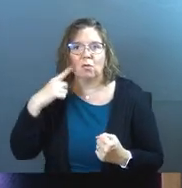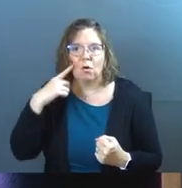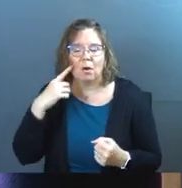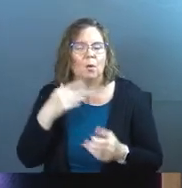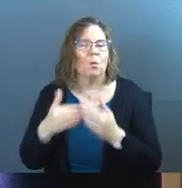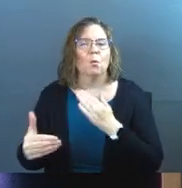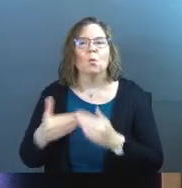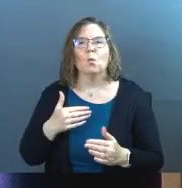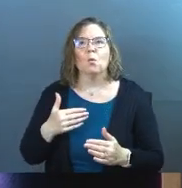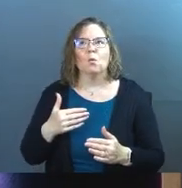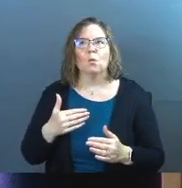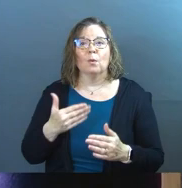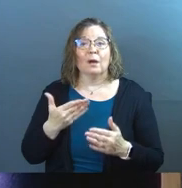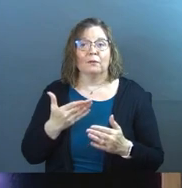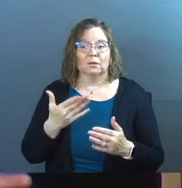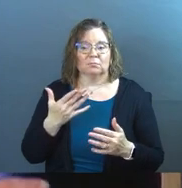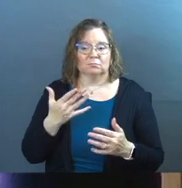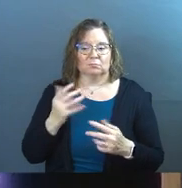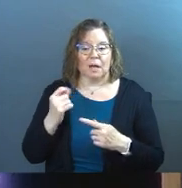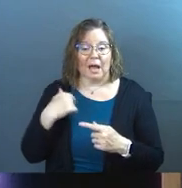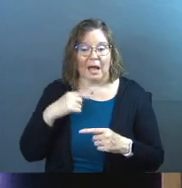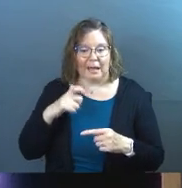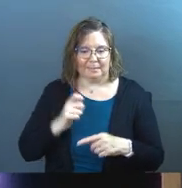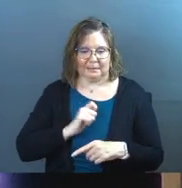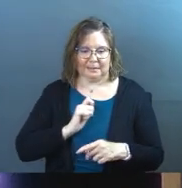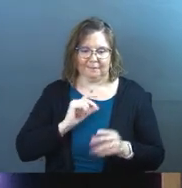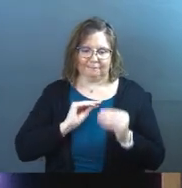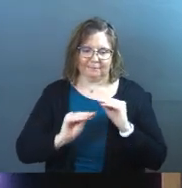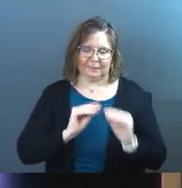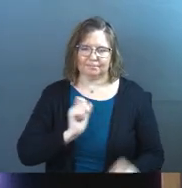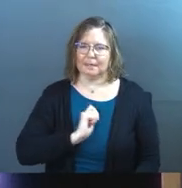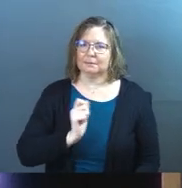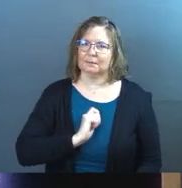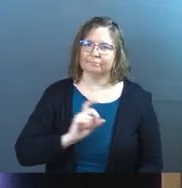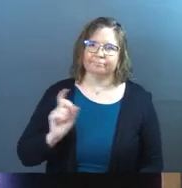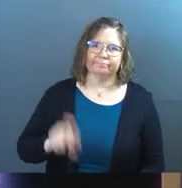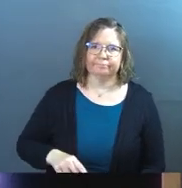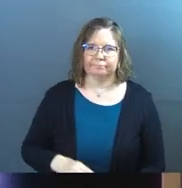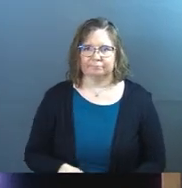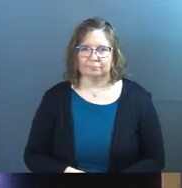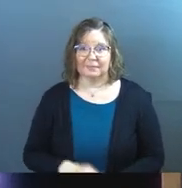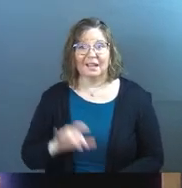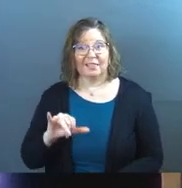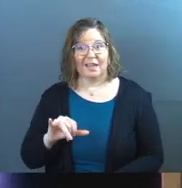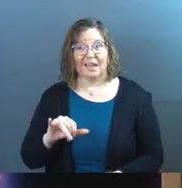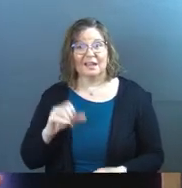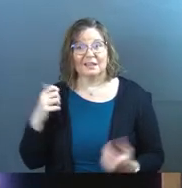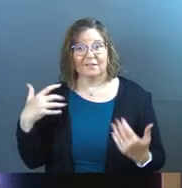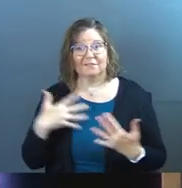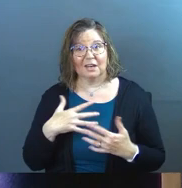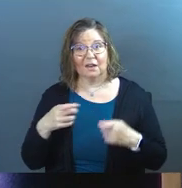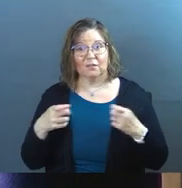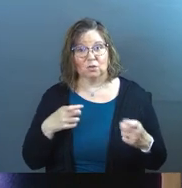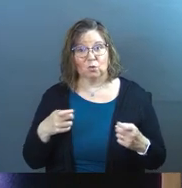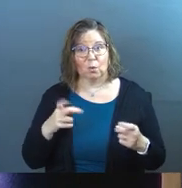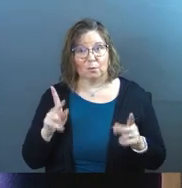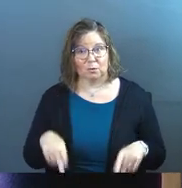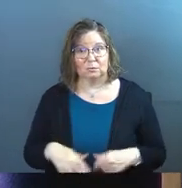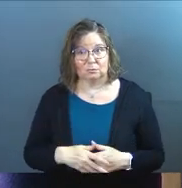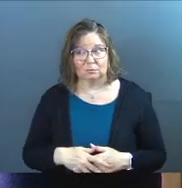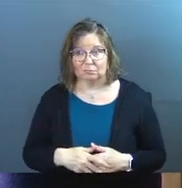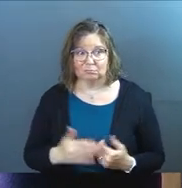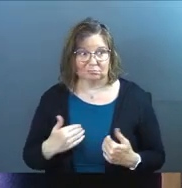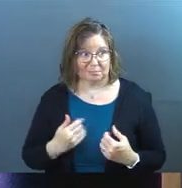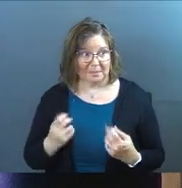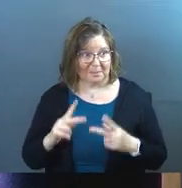thought. Whatever the thing is, I have to fix life myself. That is the fear of the control freak. Got any